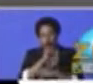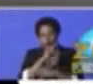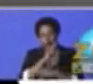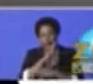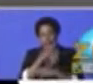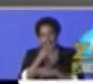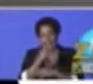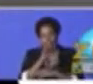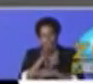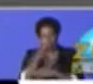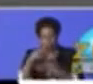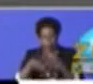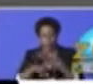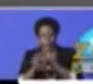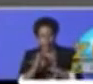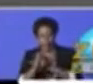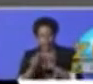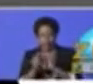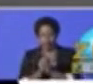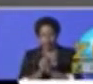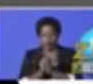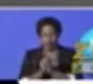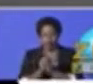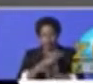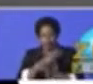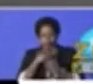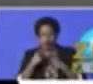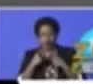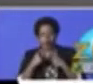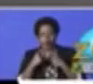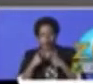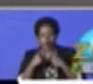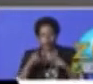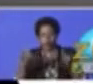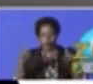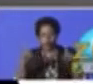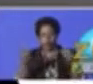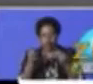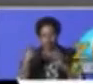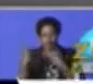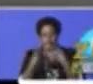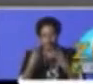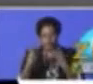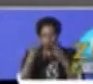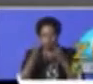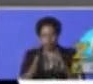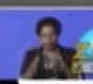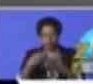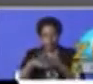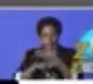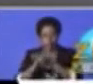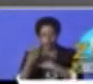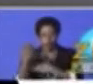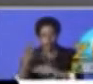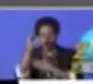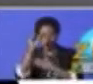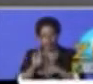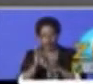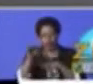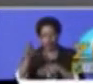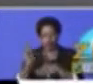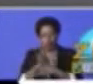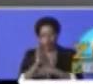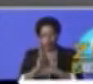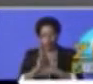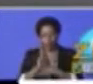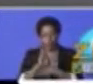services. The Ministry of Health announces that no visitors will be allowed on premises. All South Beach area residents can use the